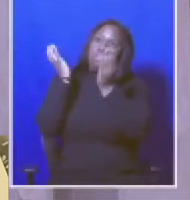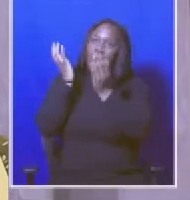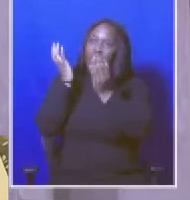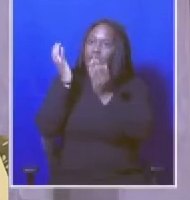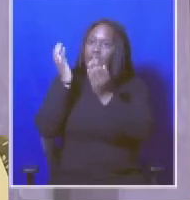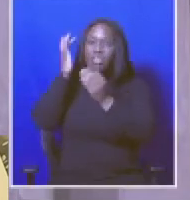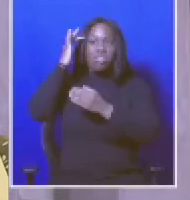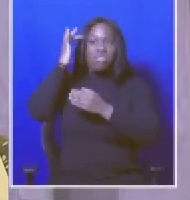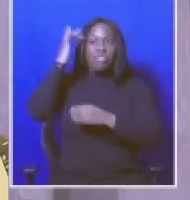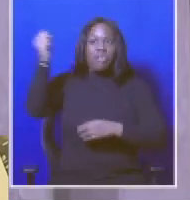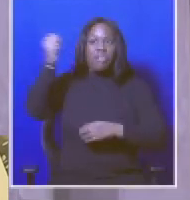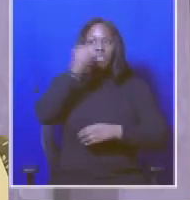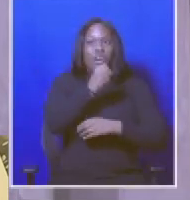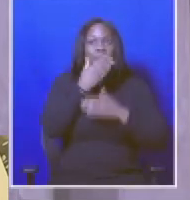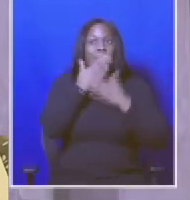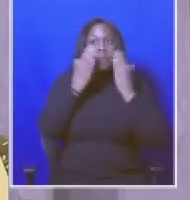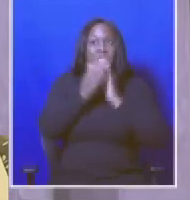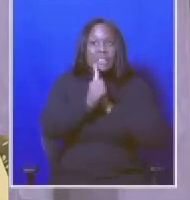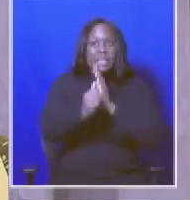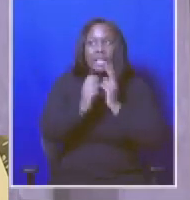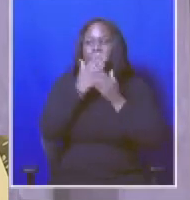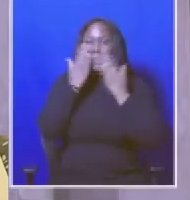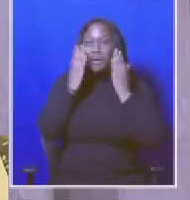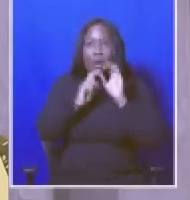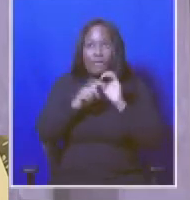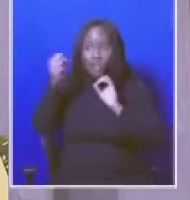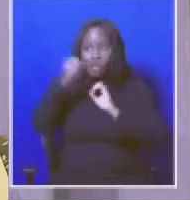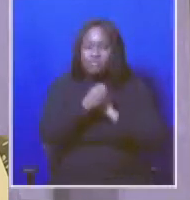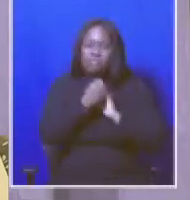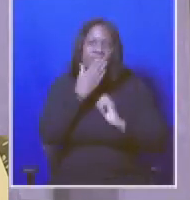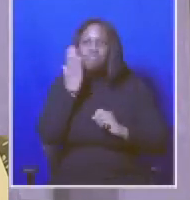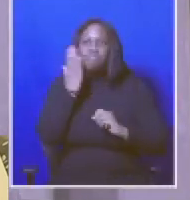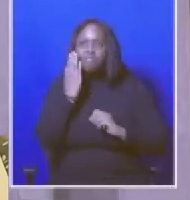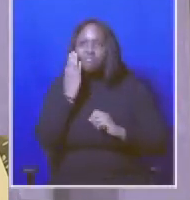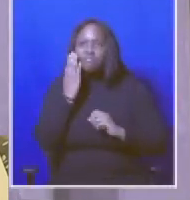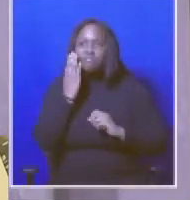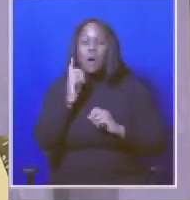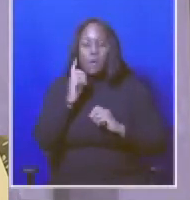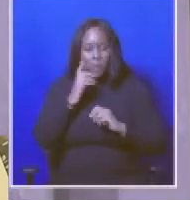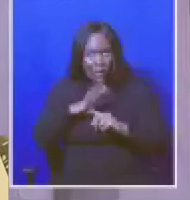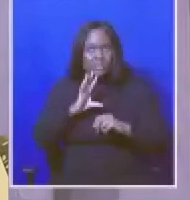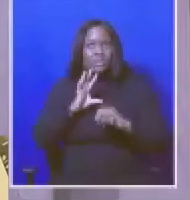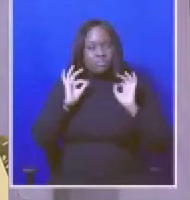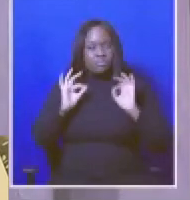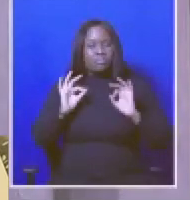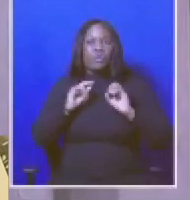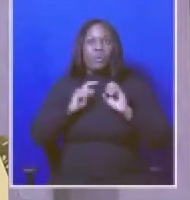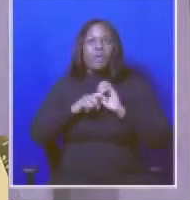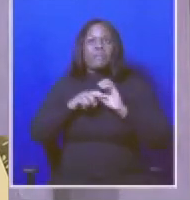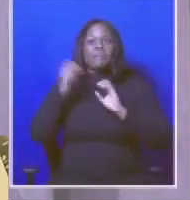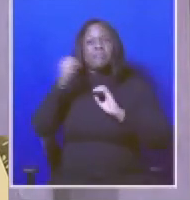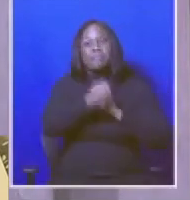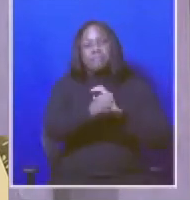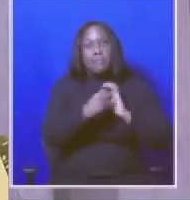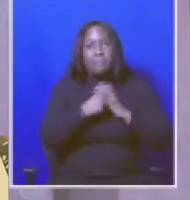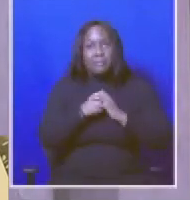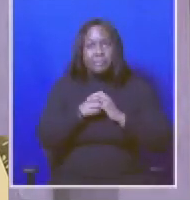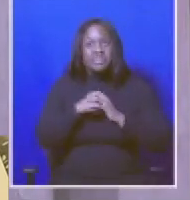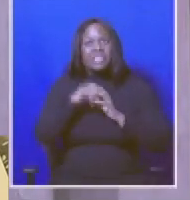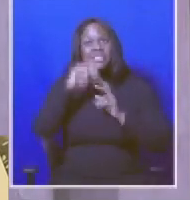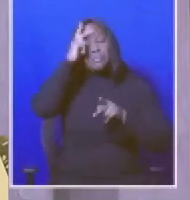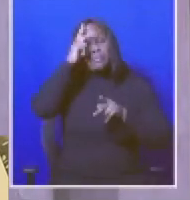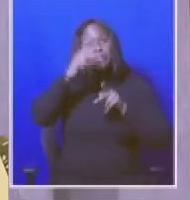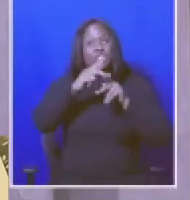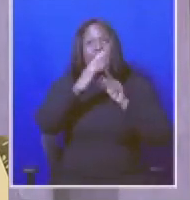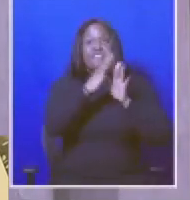transformed, professional, ethical, capable, and developmental public sector. The professionalization framework has